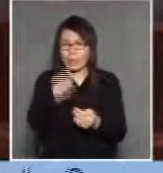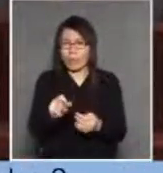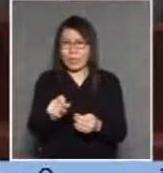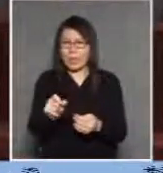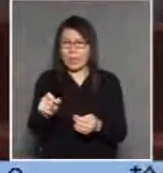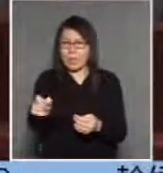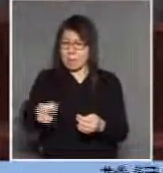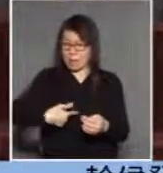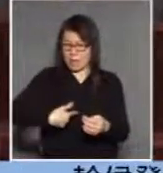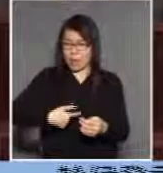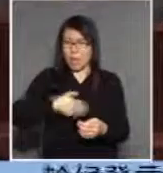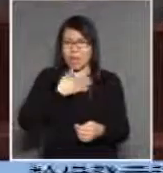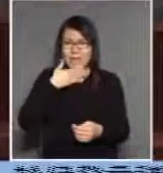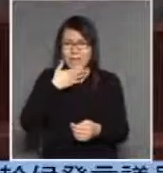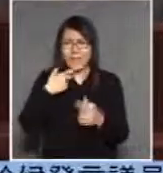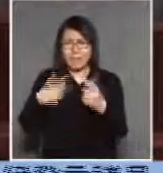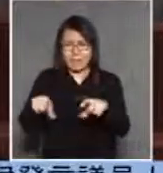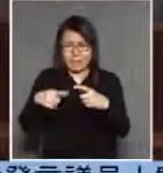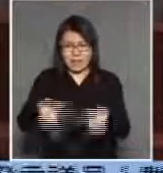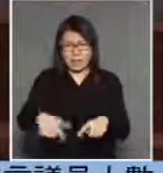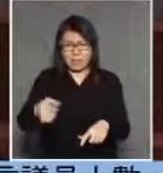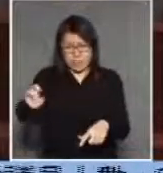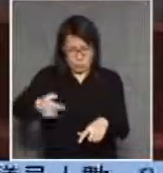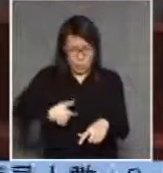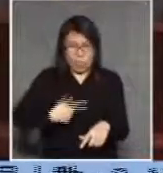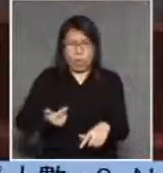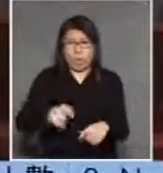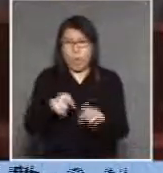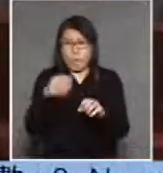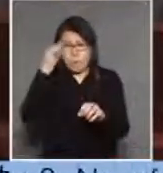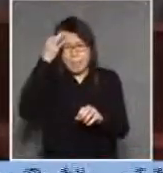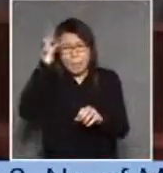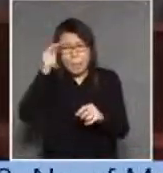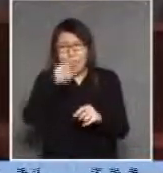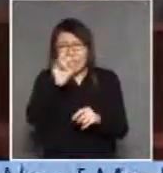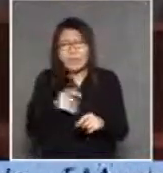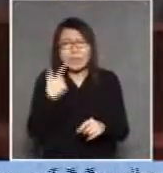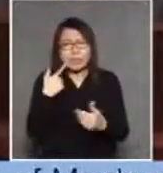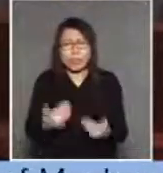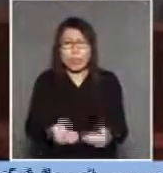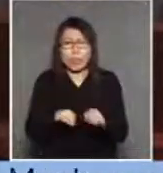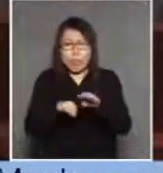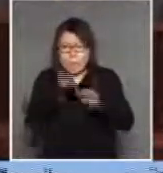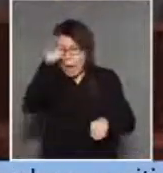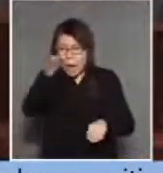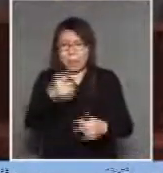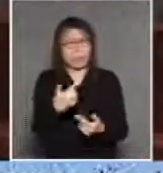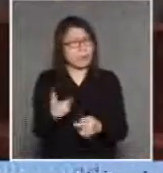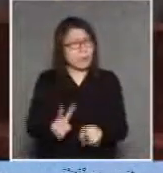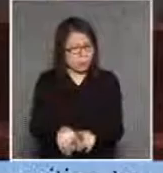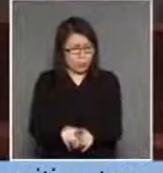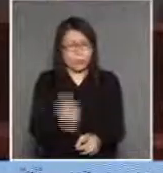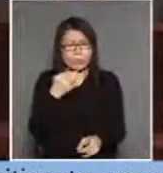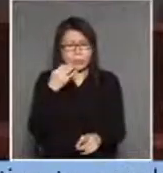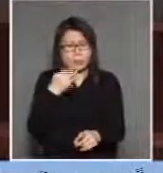there is universal suffrage, they have more problems than ours. They have higher youth unemployment rate,